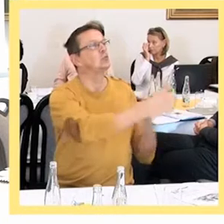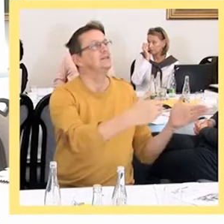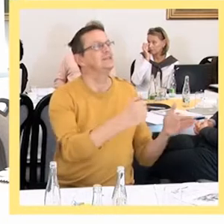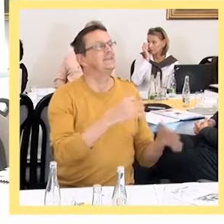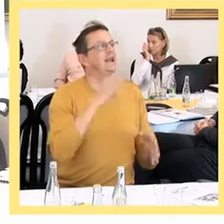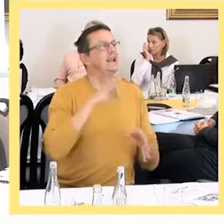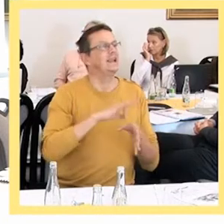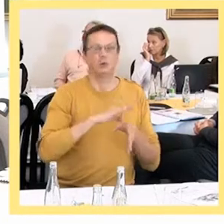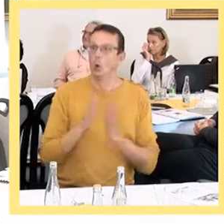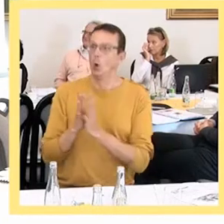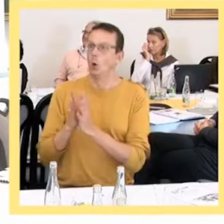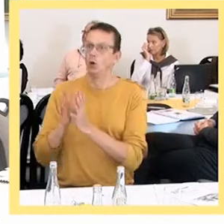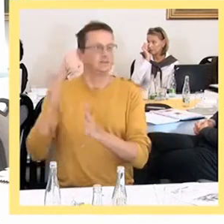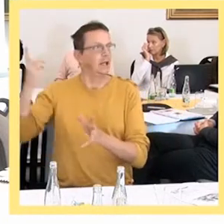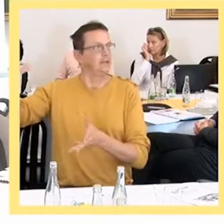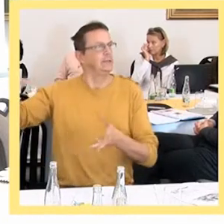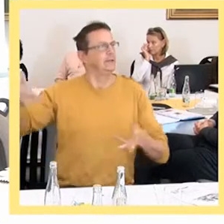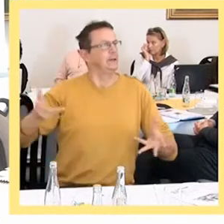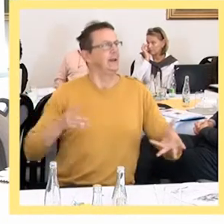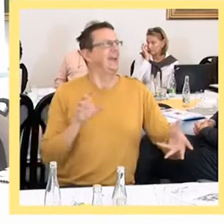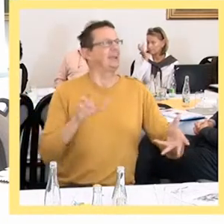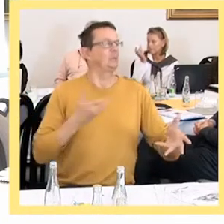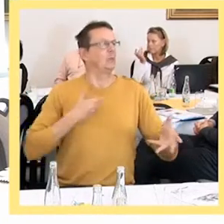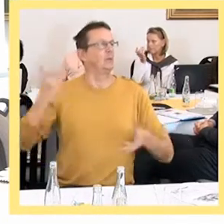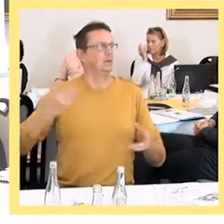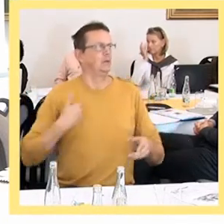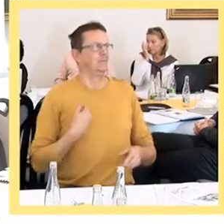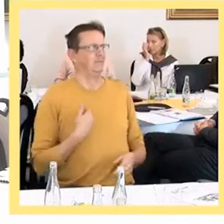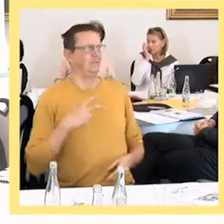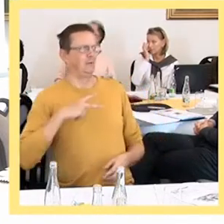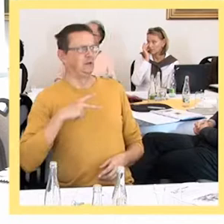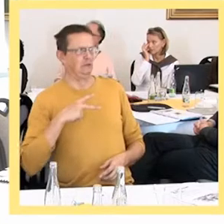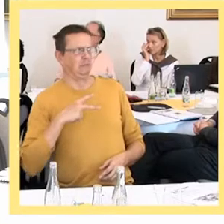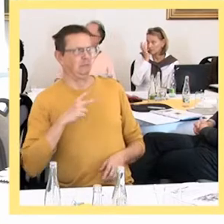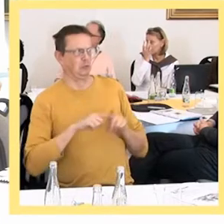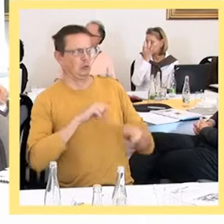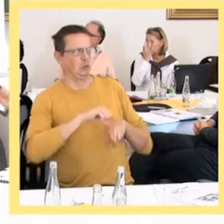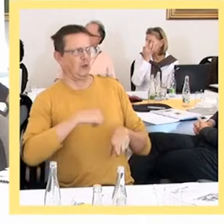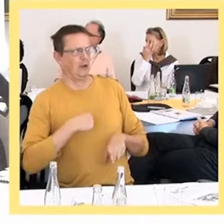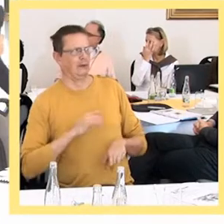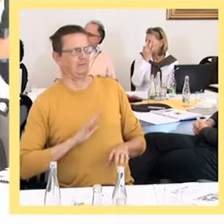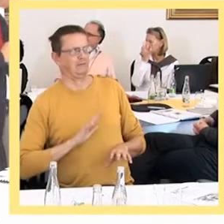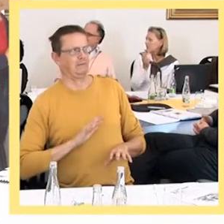keen to participate and to take the patients through, which did worry our volunteers somewhat when they ended up in theatre.